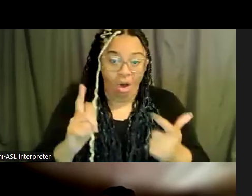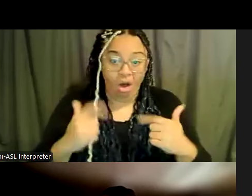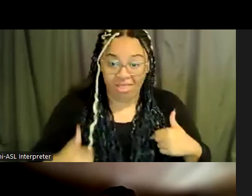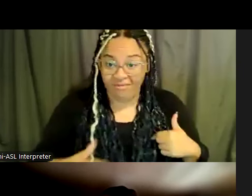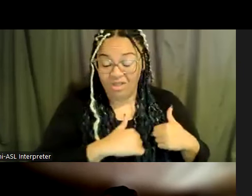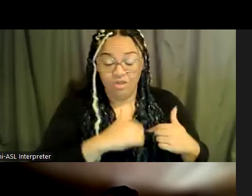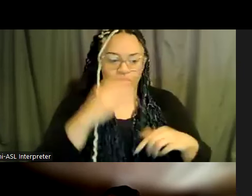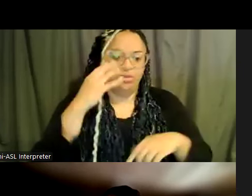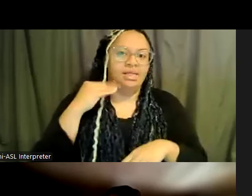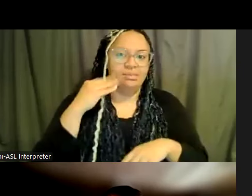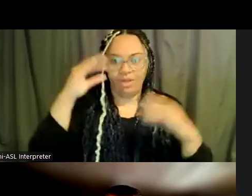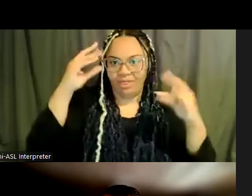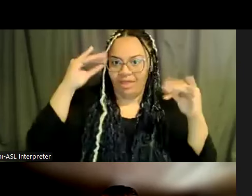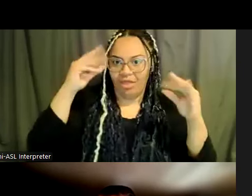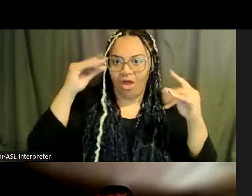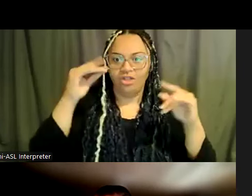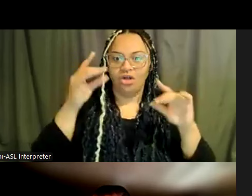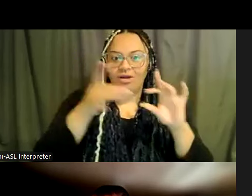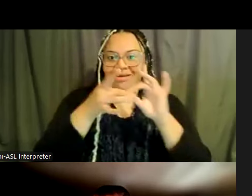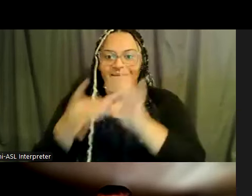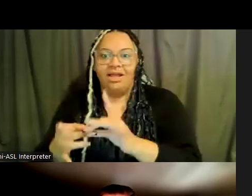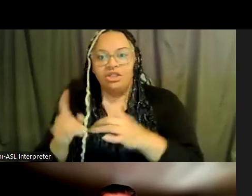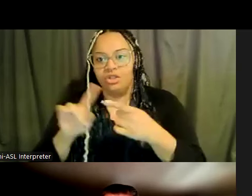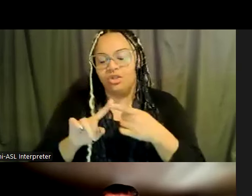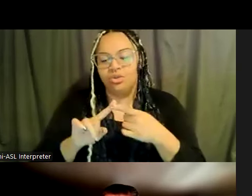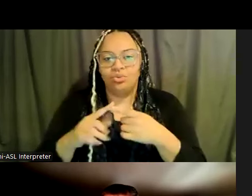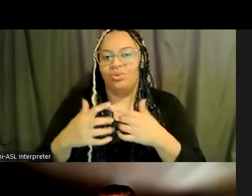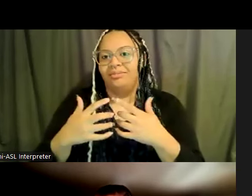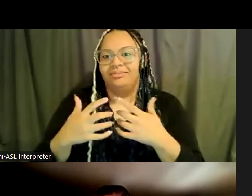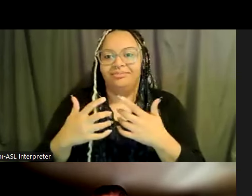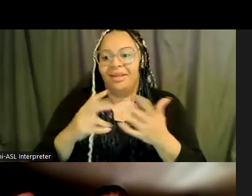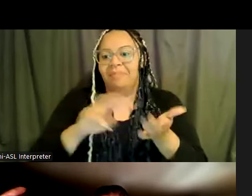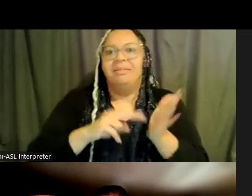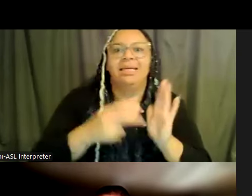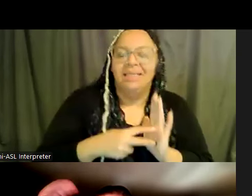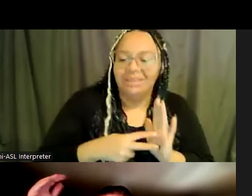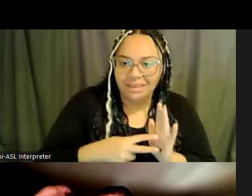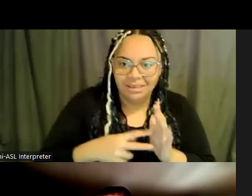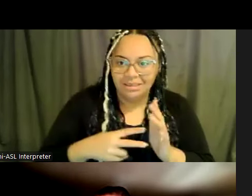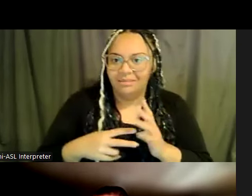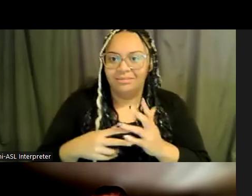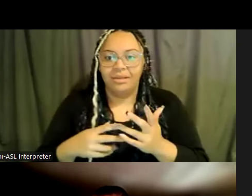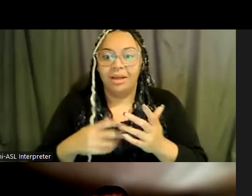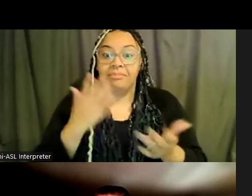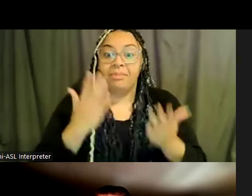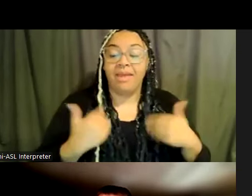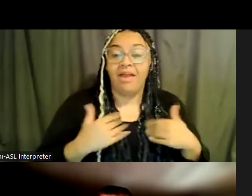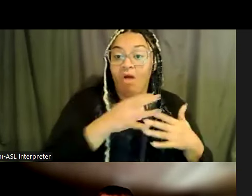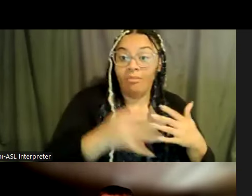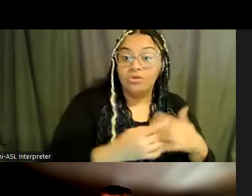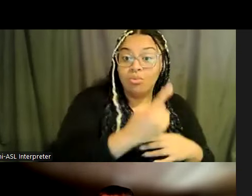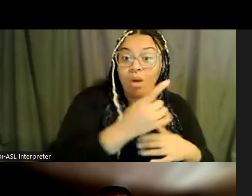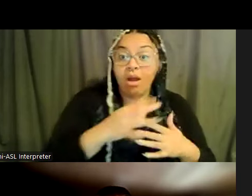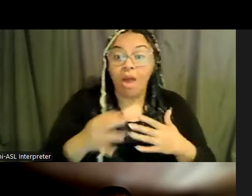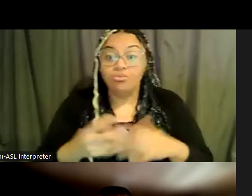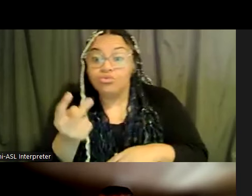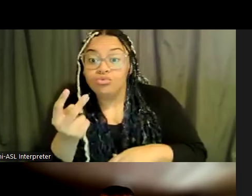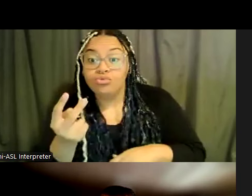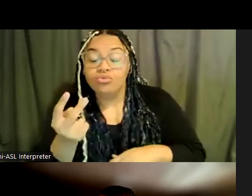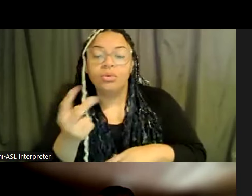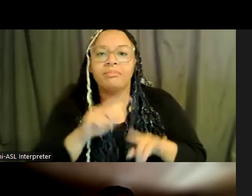thoughts are tied to a certain mechanism or a certain means. Maybe we'll have, option 1 and option 2, but after that,